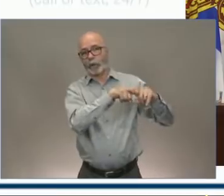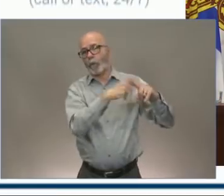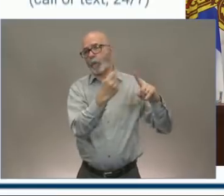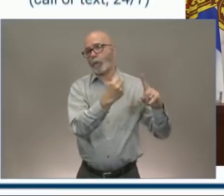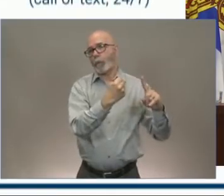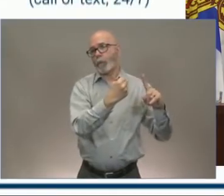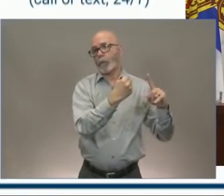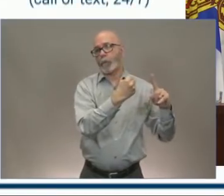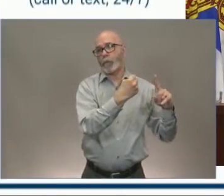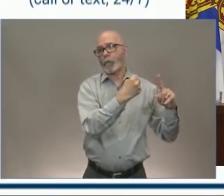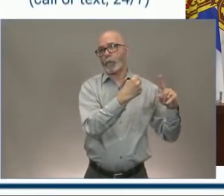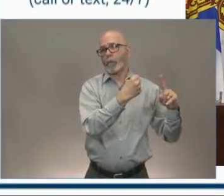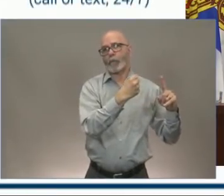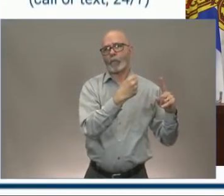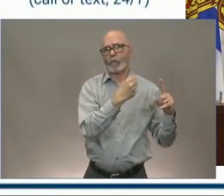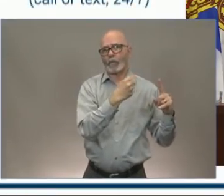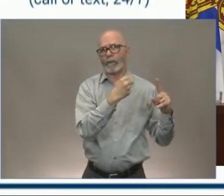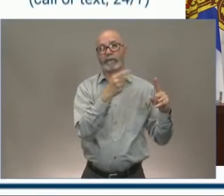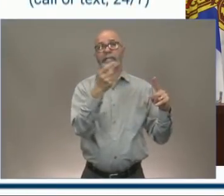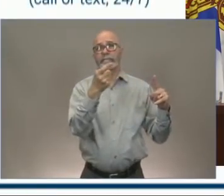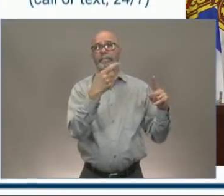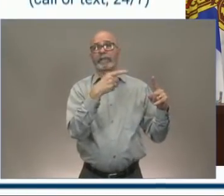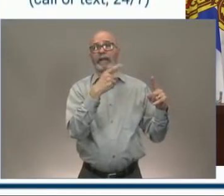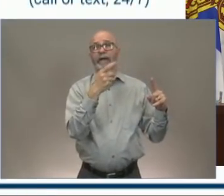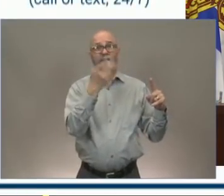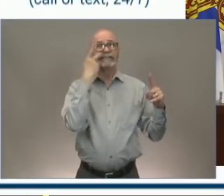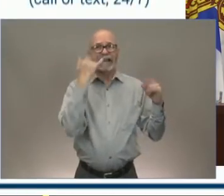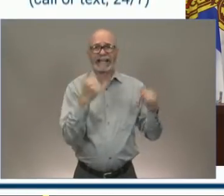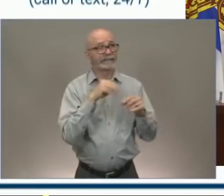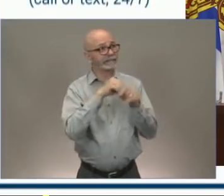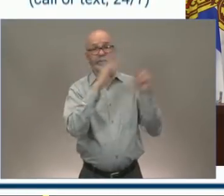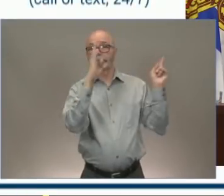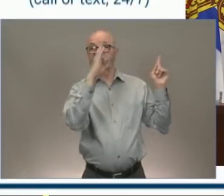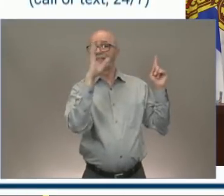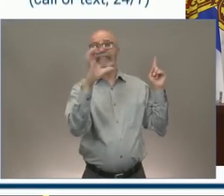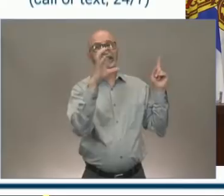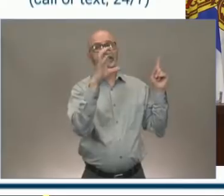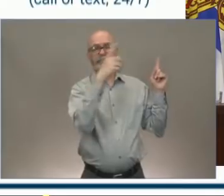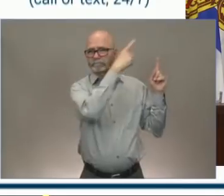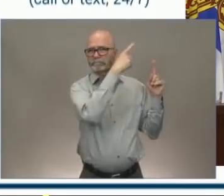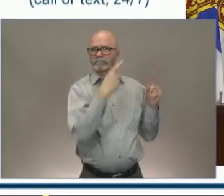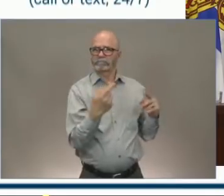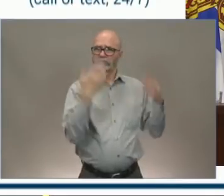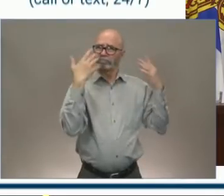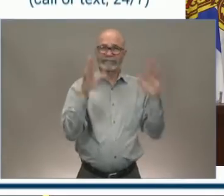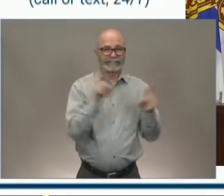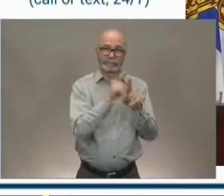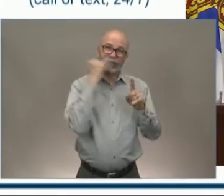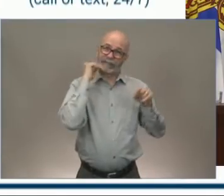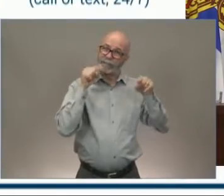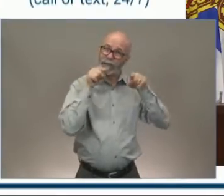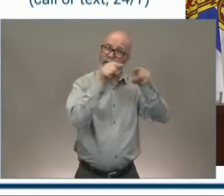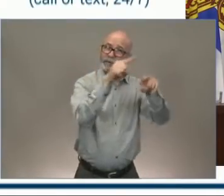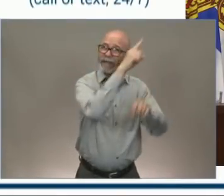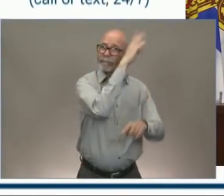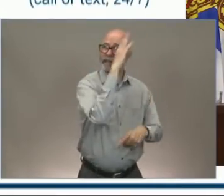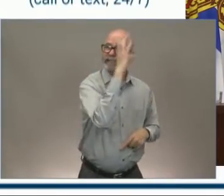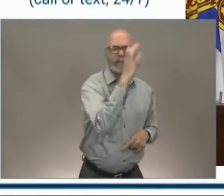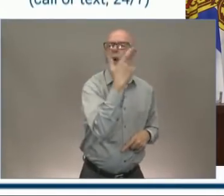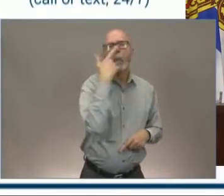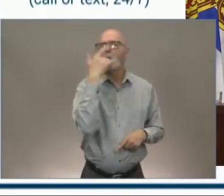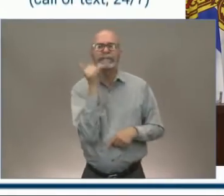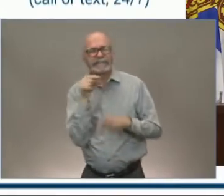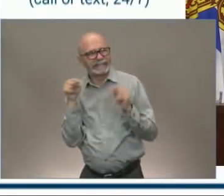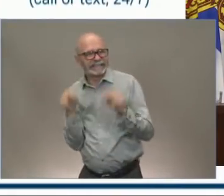you're waiting on? We've seen BC already take some steps. So is it similar to what's going on in BC, or is there something else potentially coming